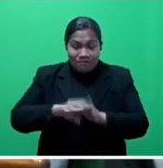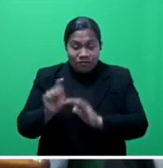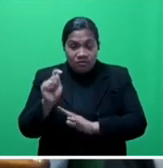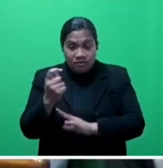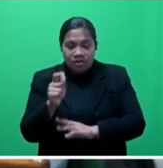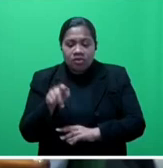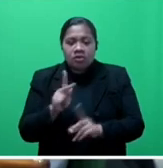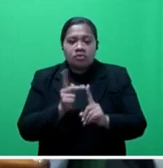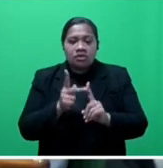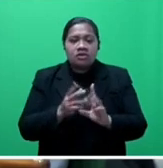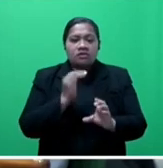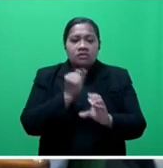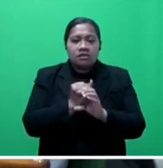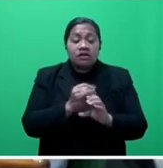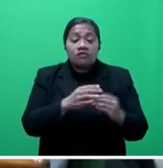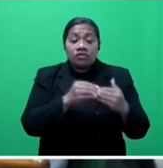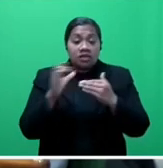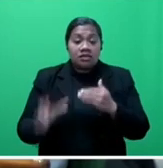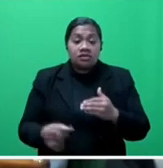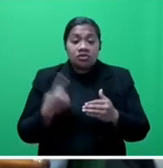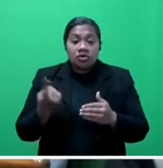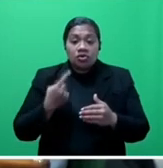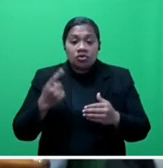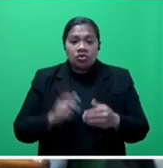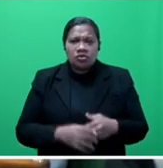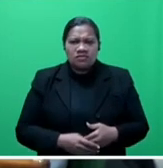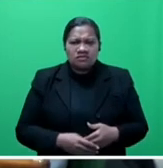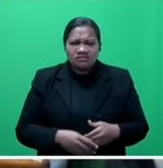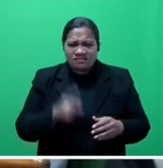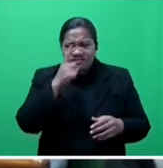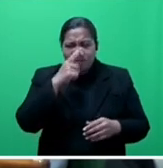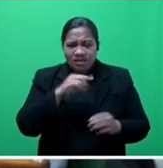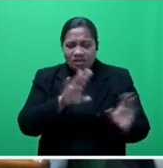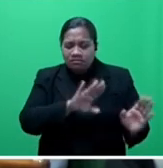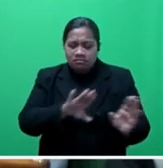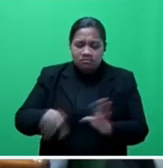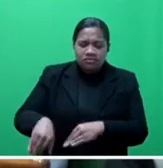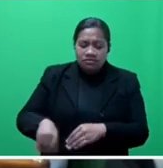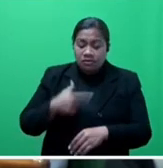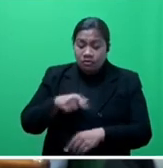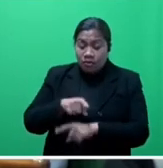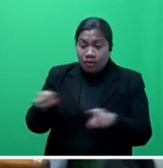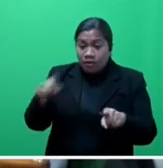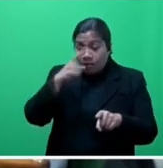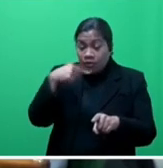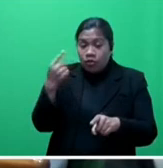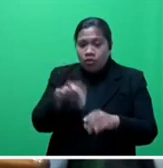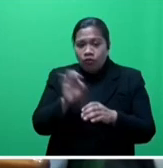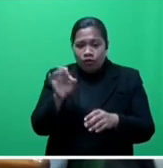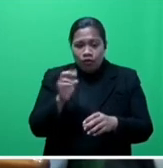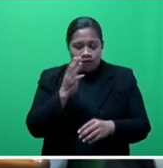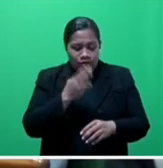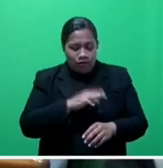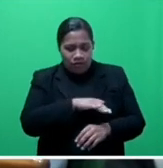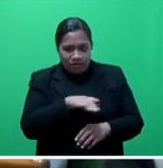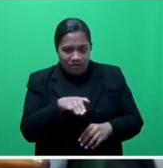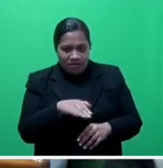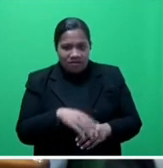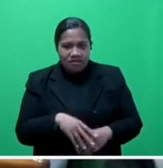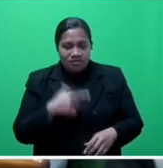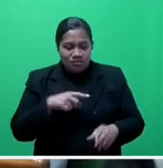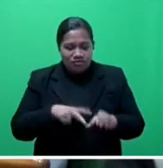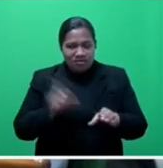who have let down their people, who entrusted their votes to them. It is sad for those